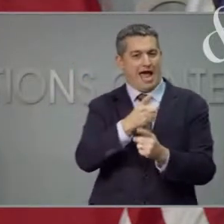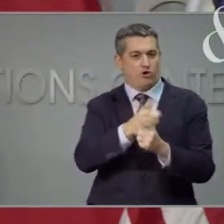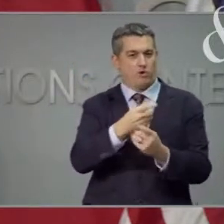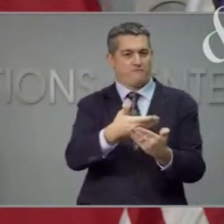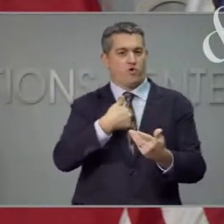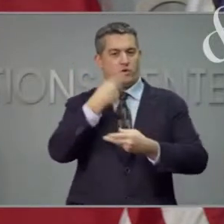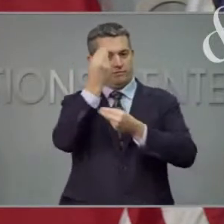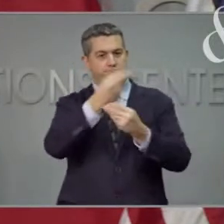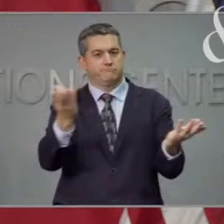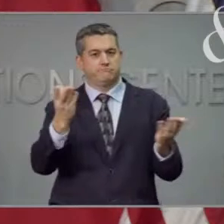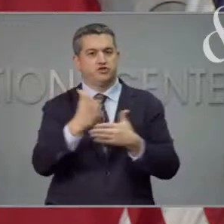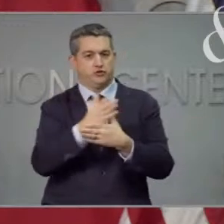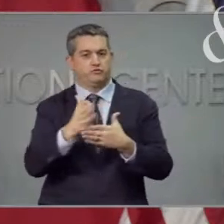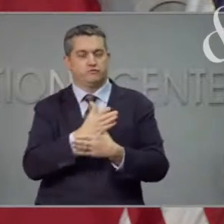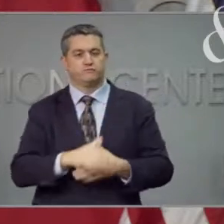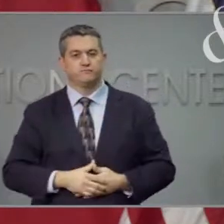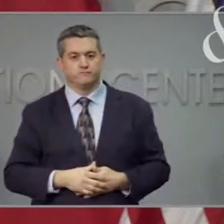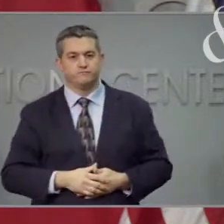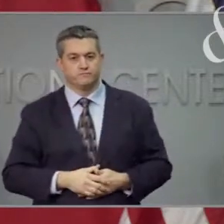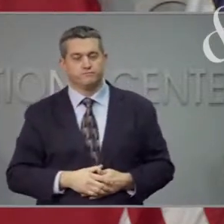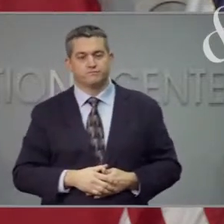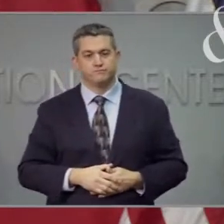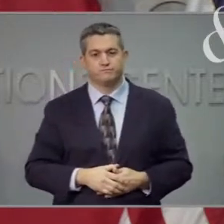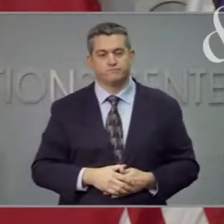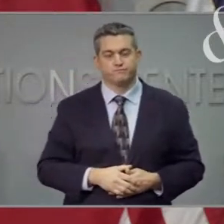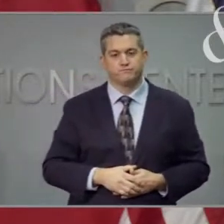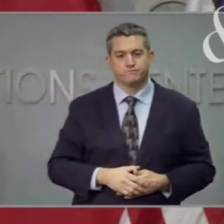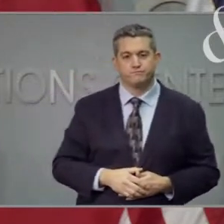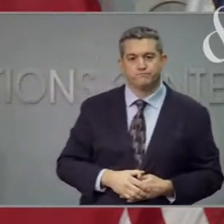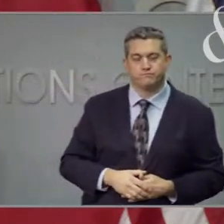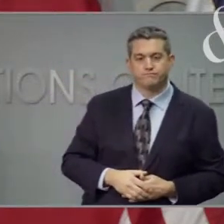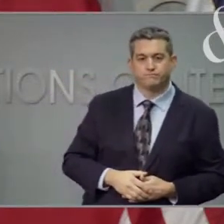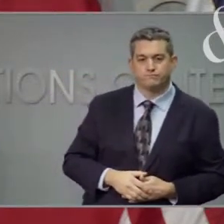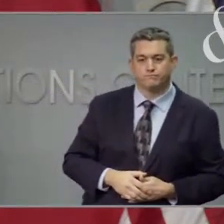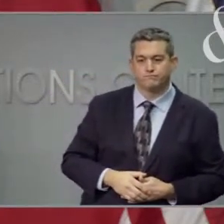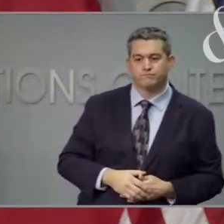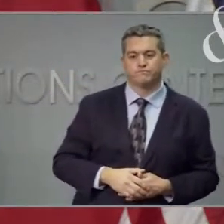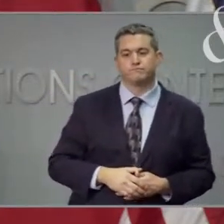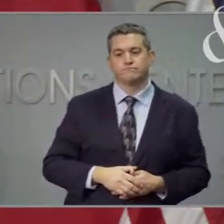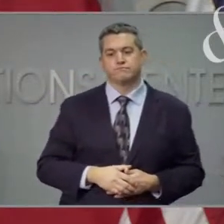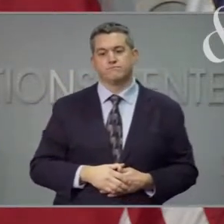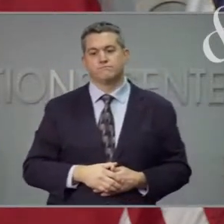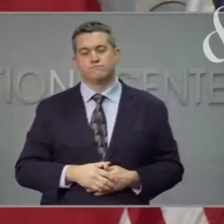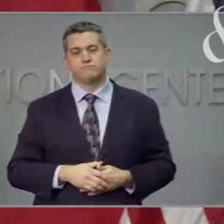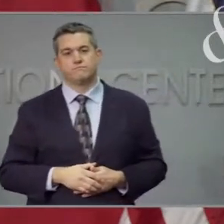piece of information that we could provide before we would release that.